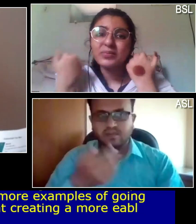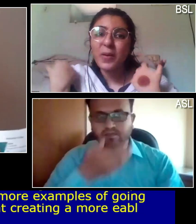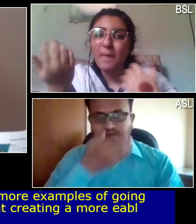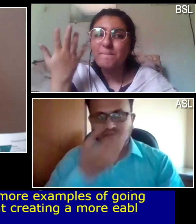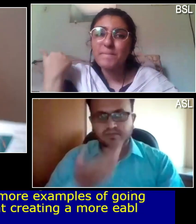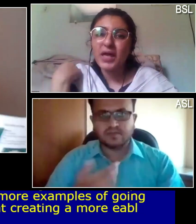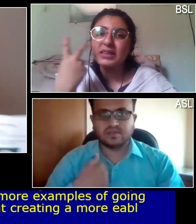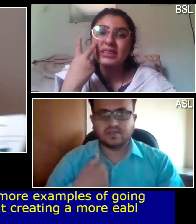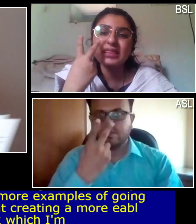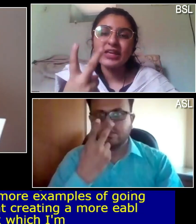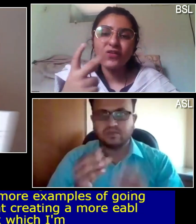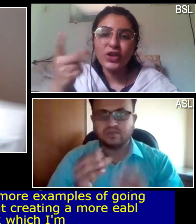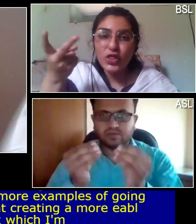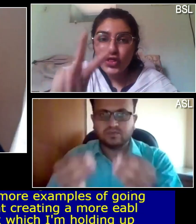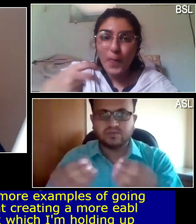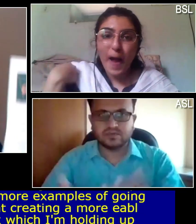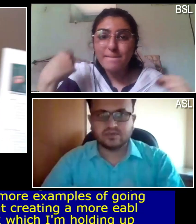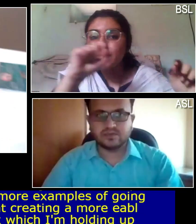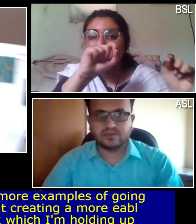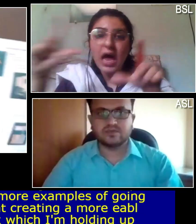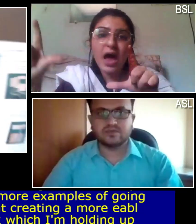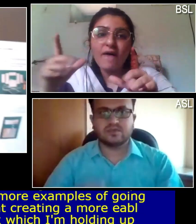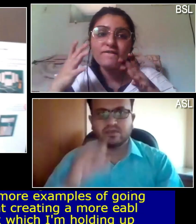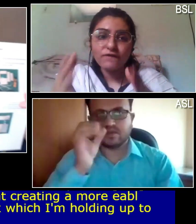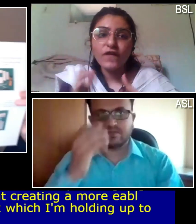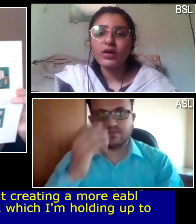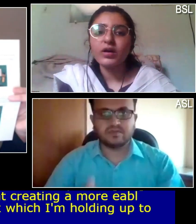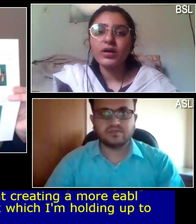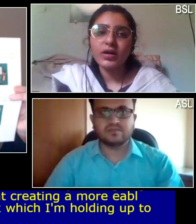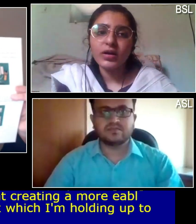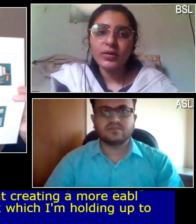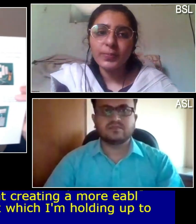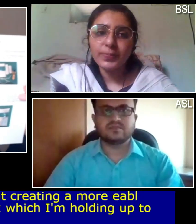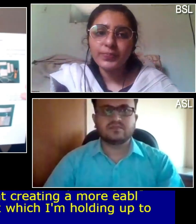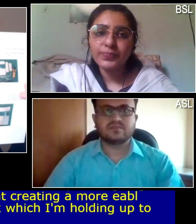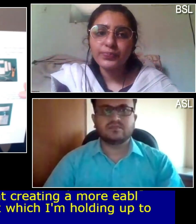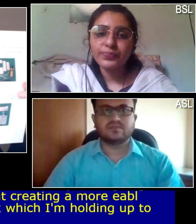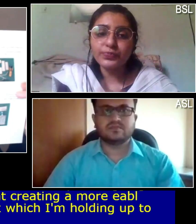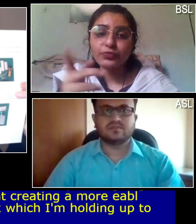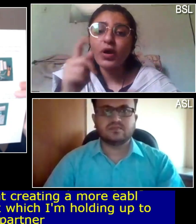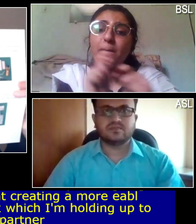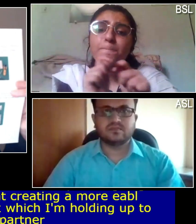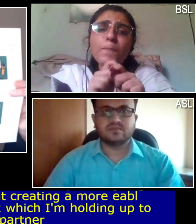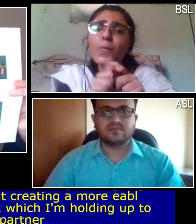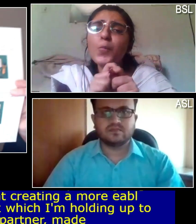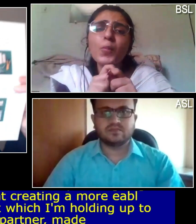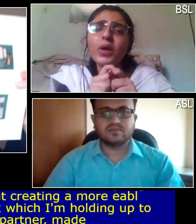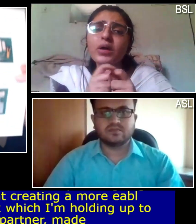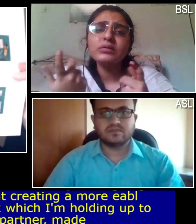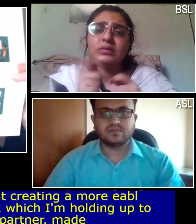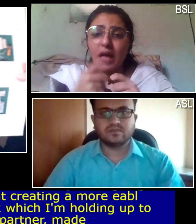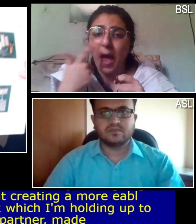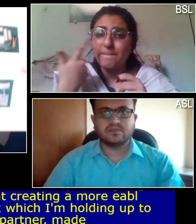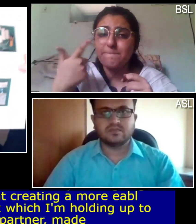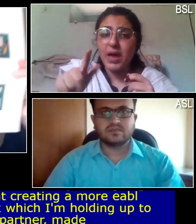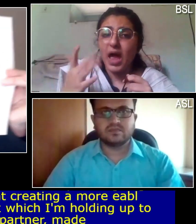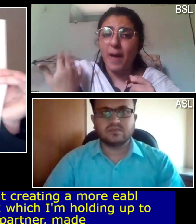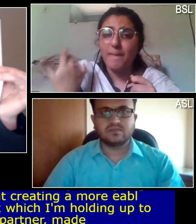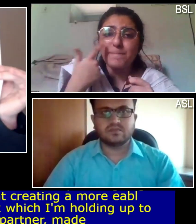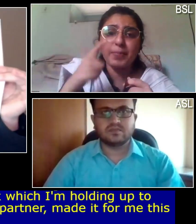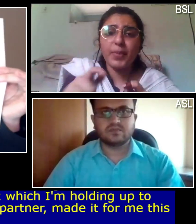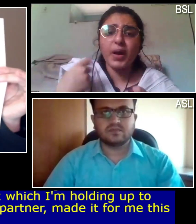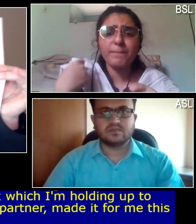up to the camera again now, Cynthia, my partner, made it for me this week just using these